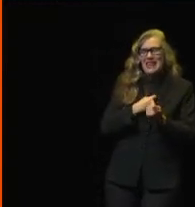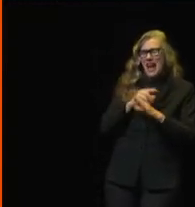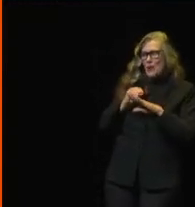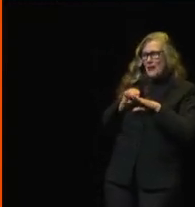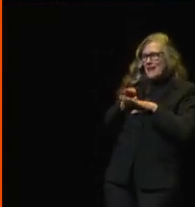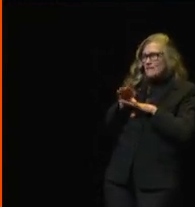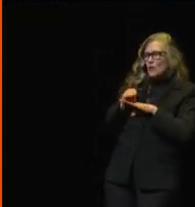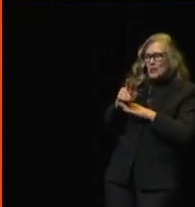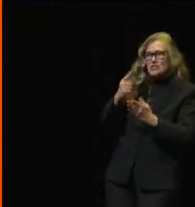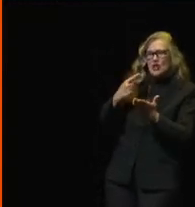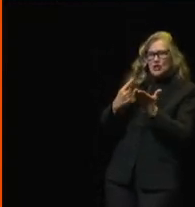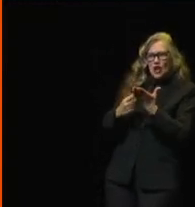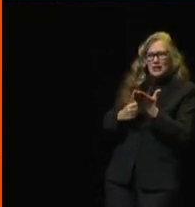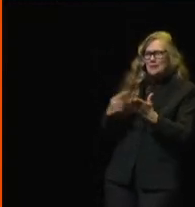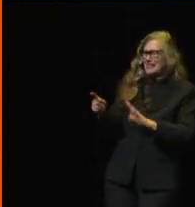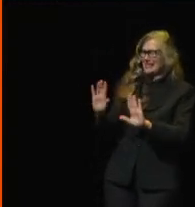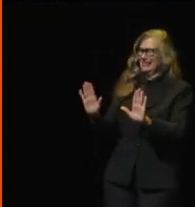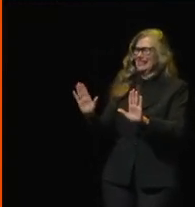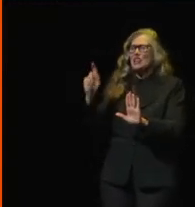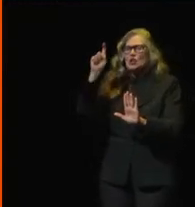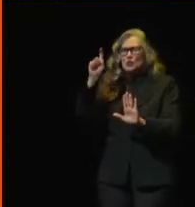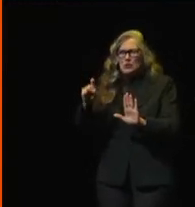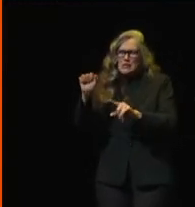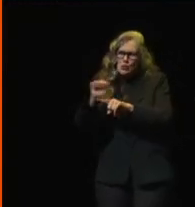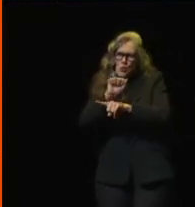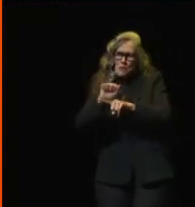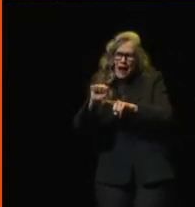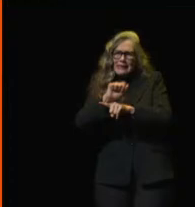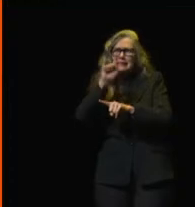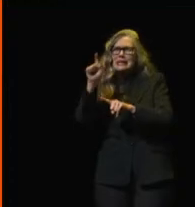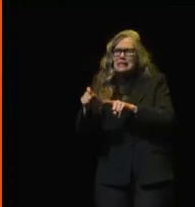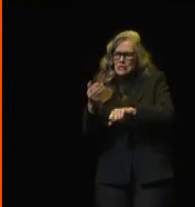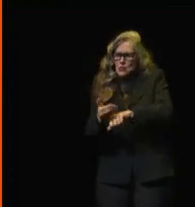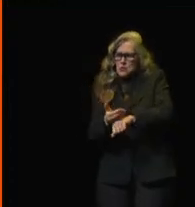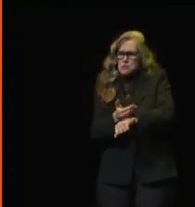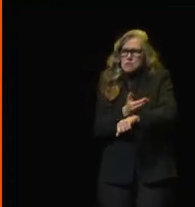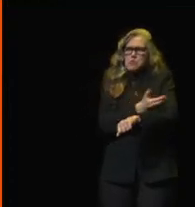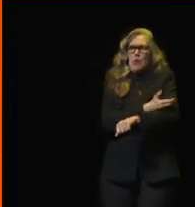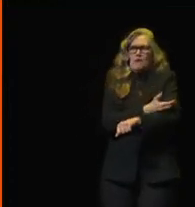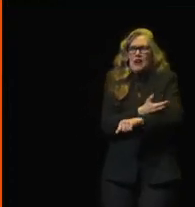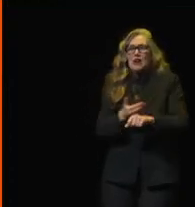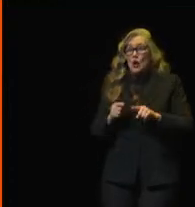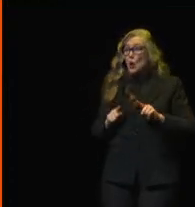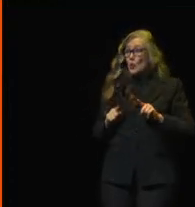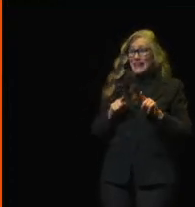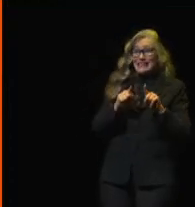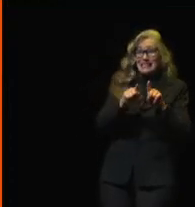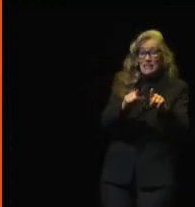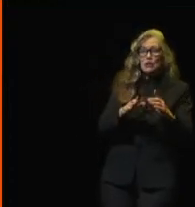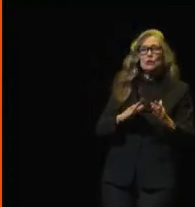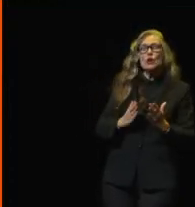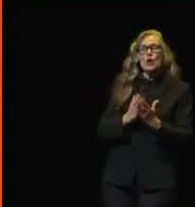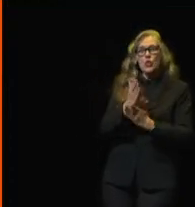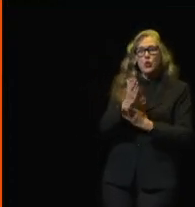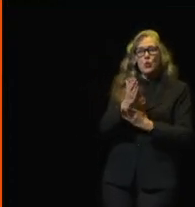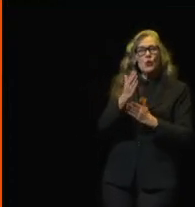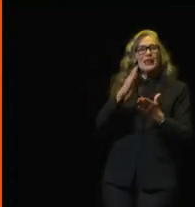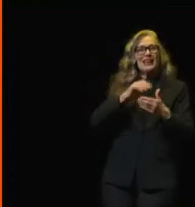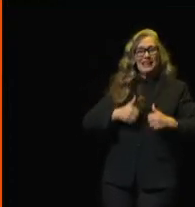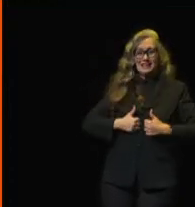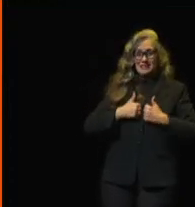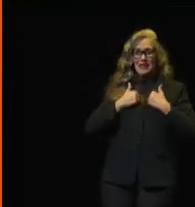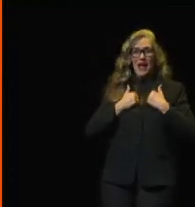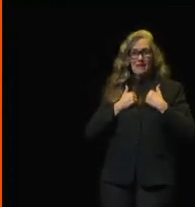in the first drafts. We continued this throughout his life. In law school, sure, the visually striking demonstrations